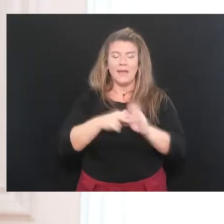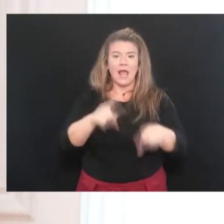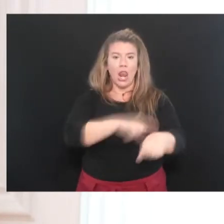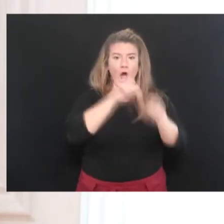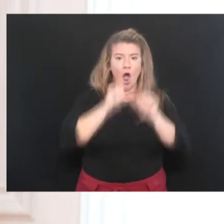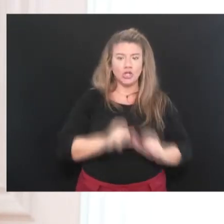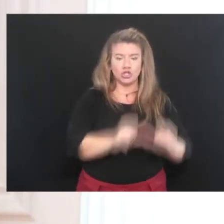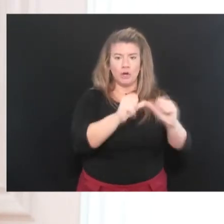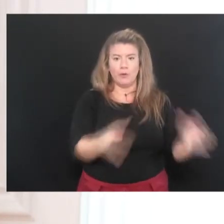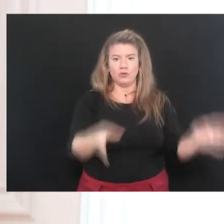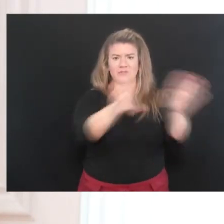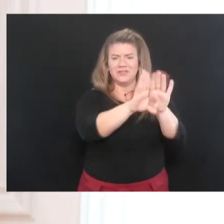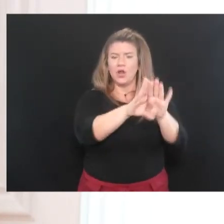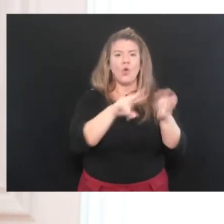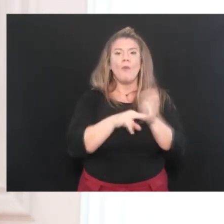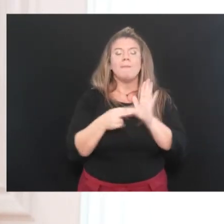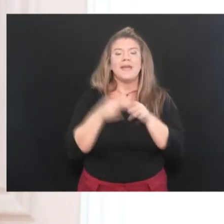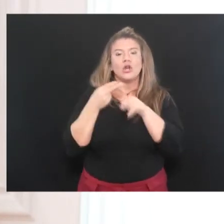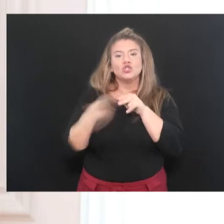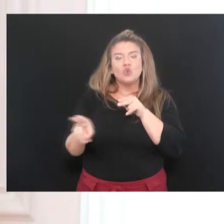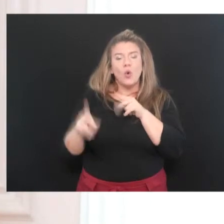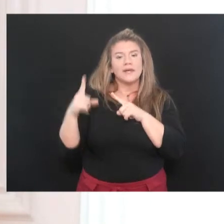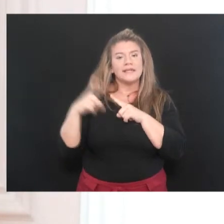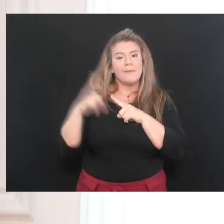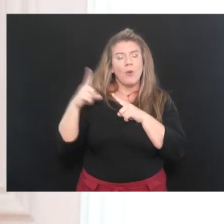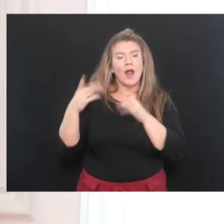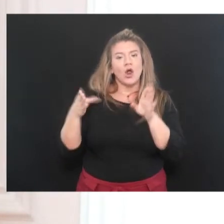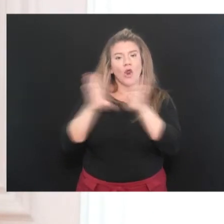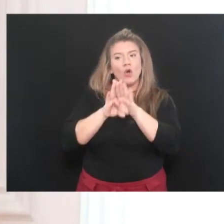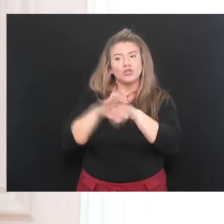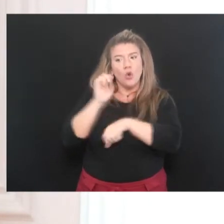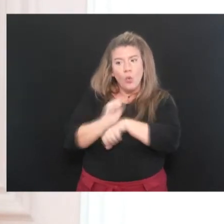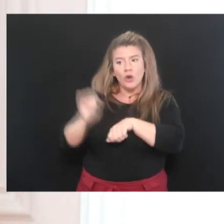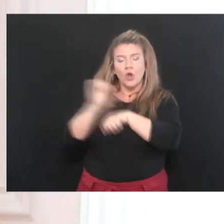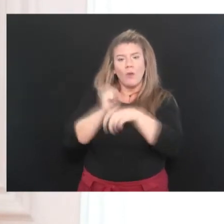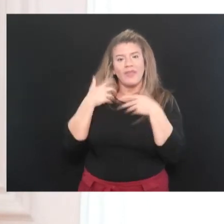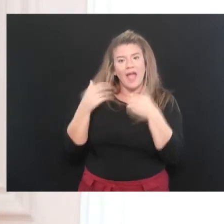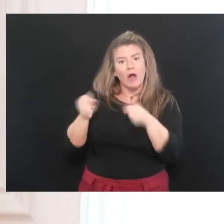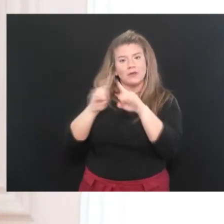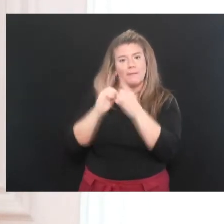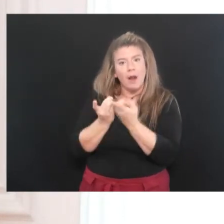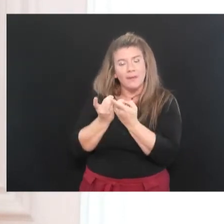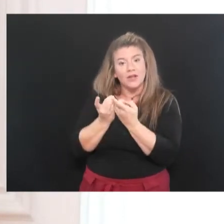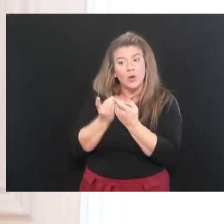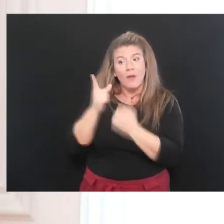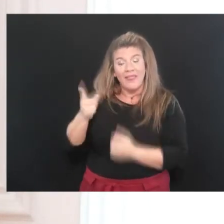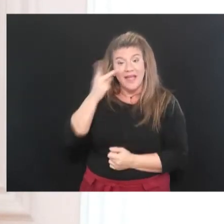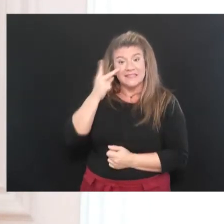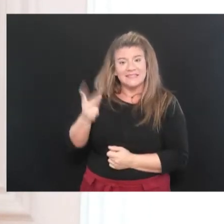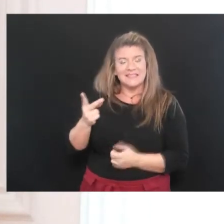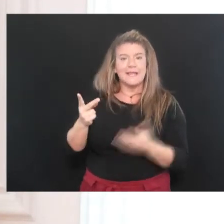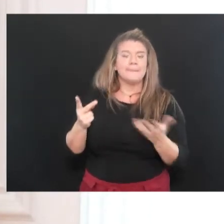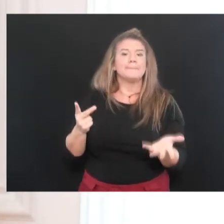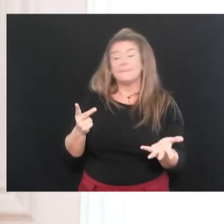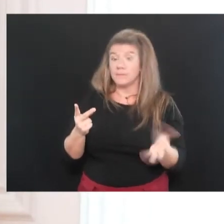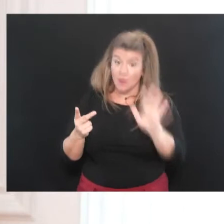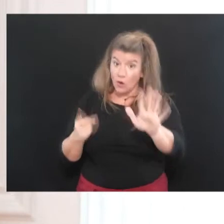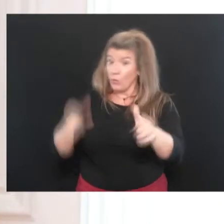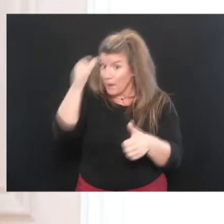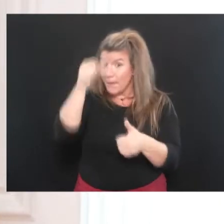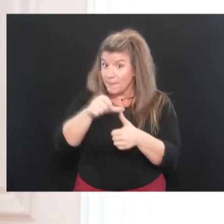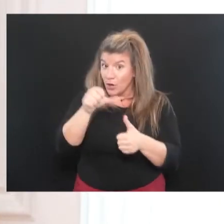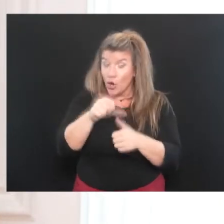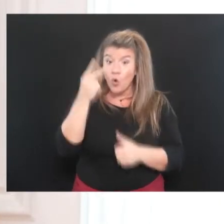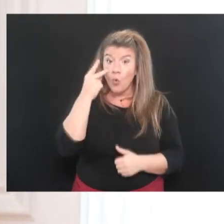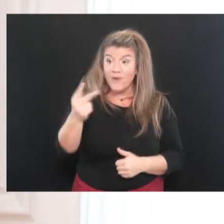about very, very short-term temporary closures, working with the health department to where when they see, and let's all remember, we've seen